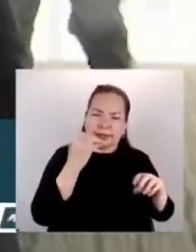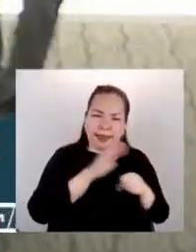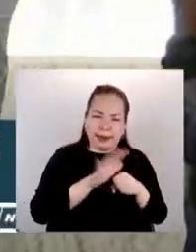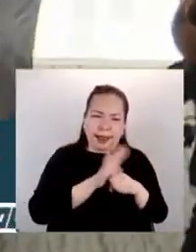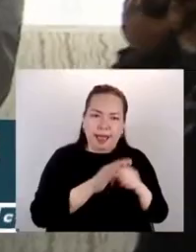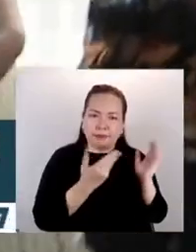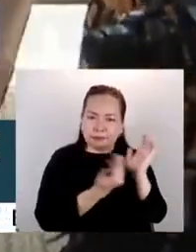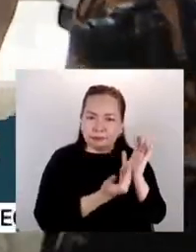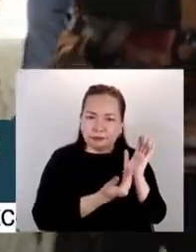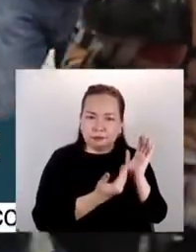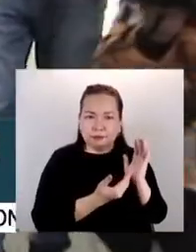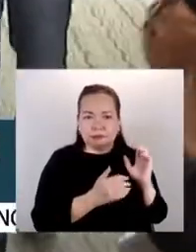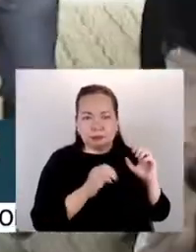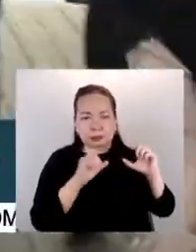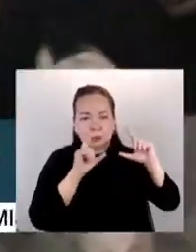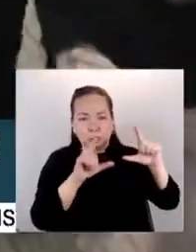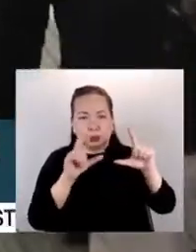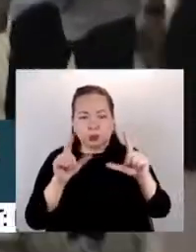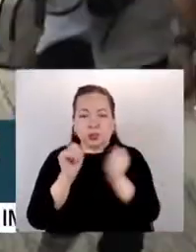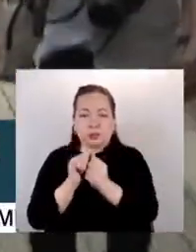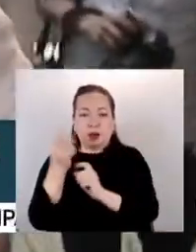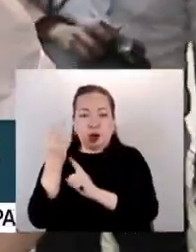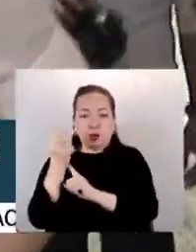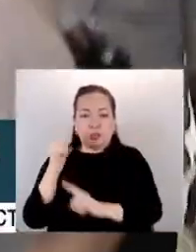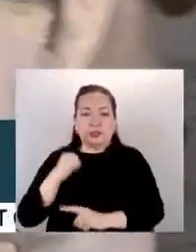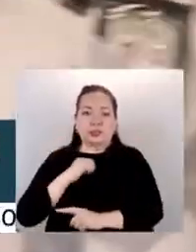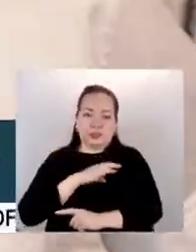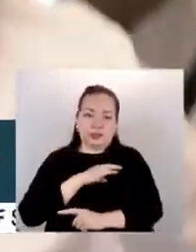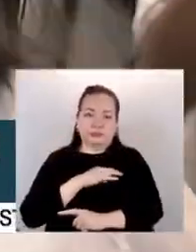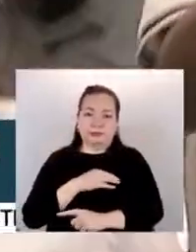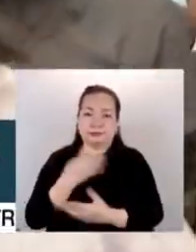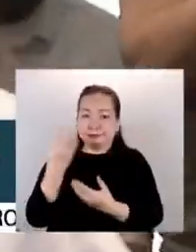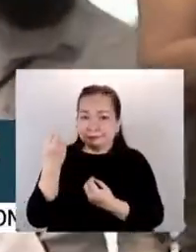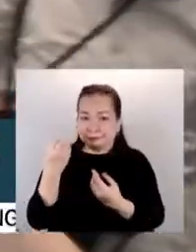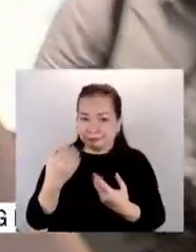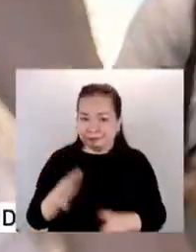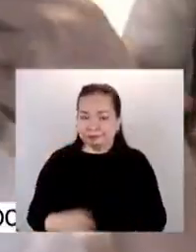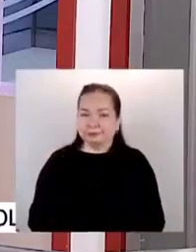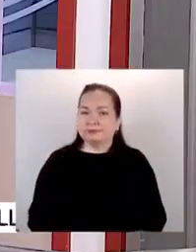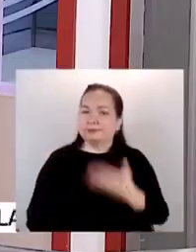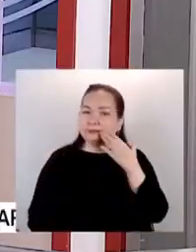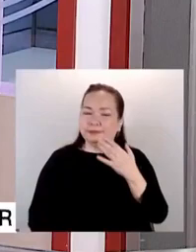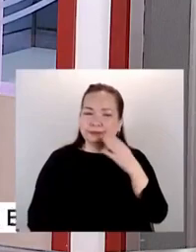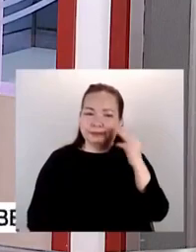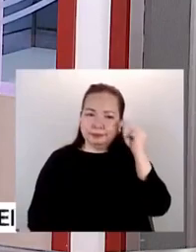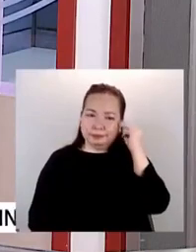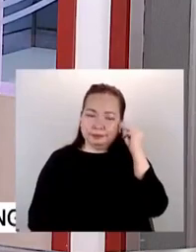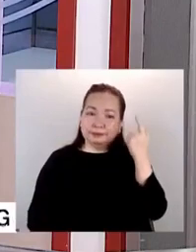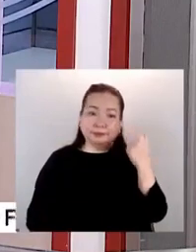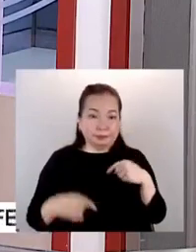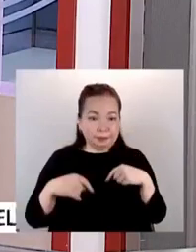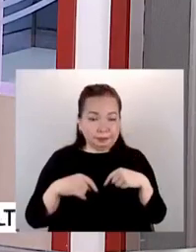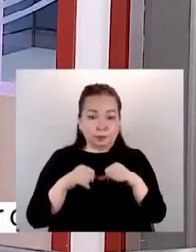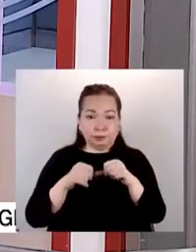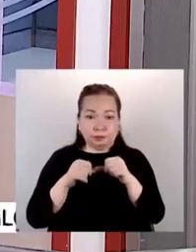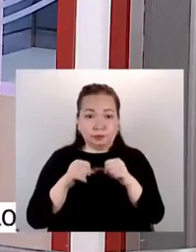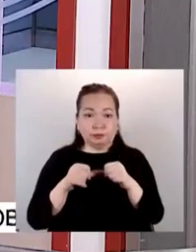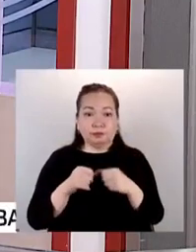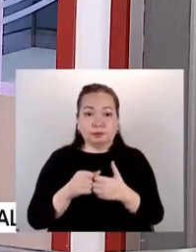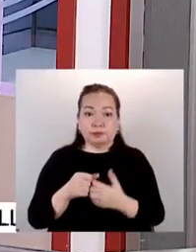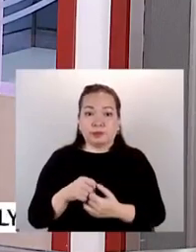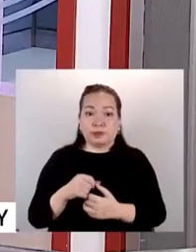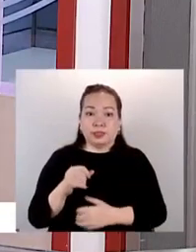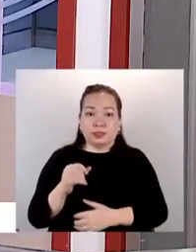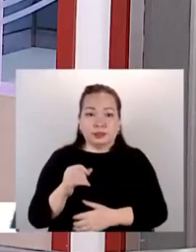other hotel staff. And that's the latest. Carmina? Thanks a lot, Mike Navallo there. Back here in the newsroom, in other news, Commission on Elections